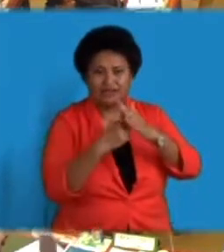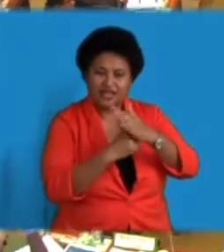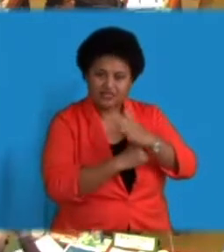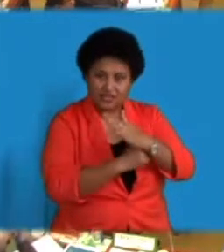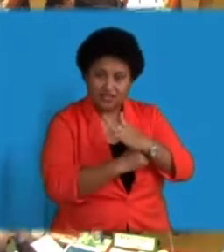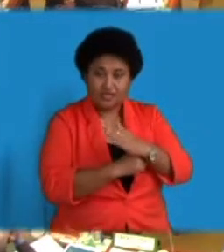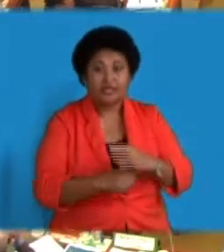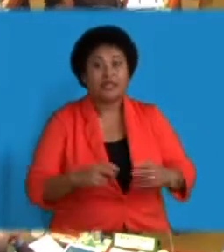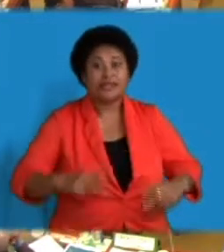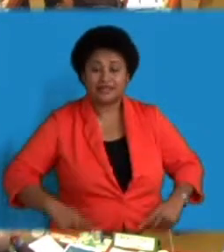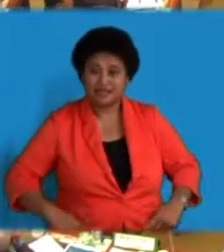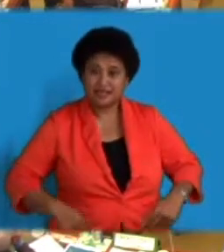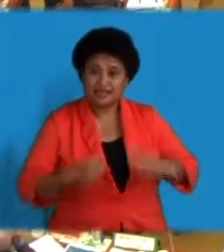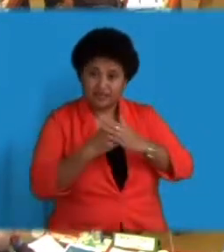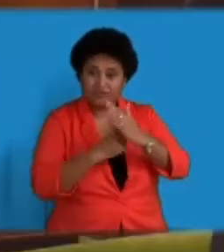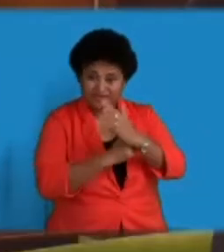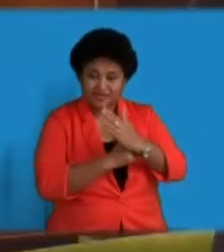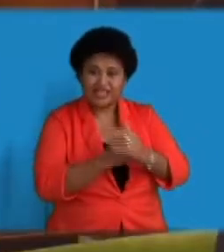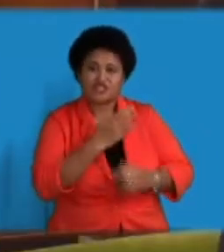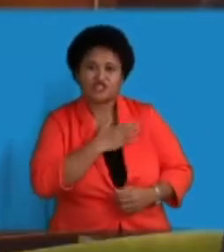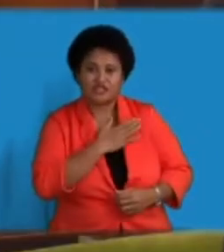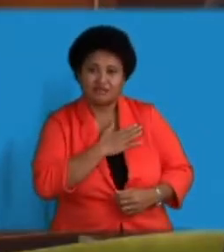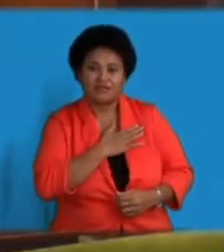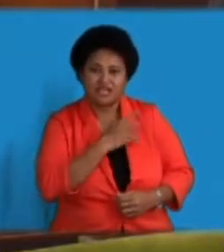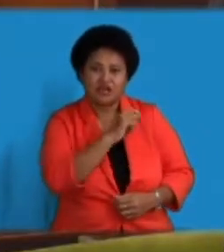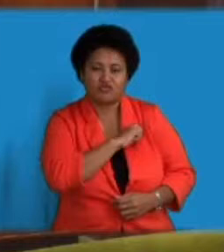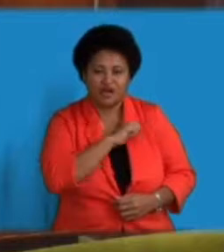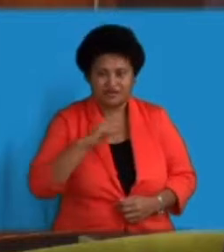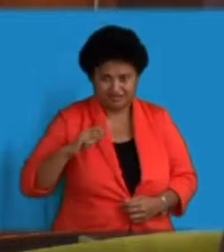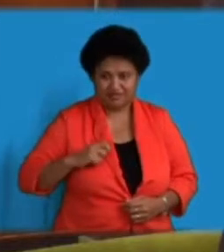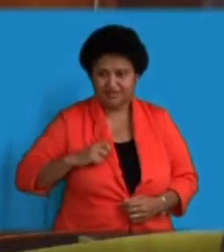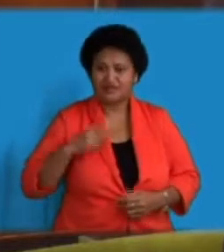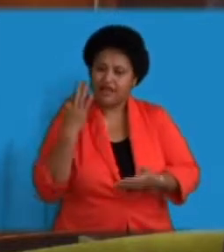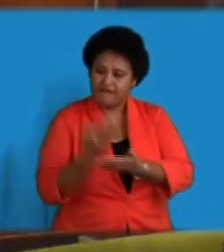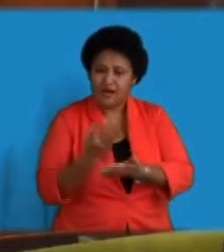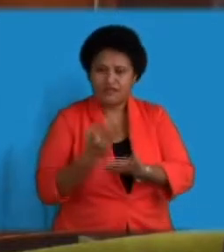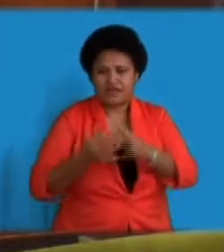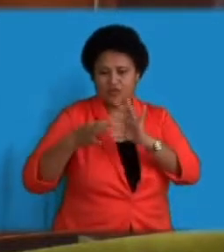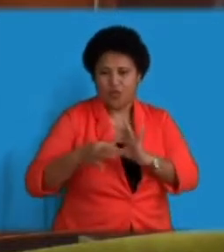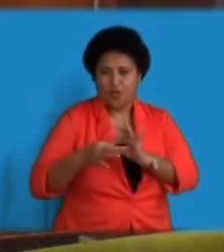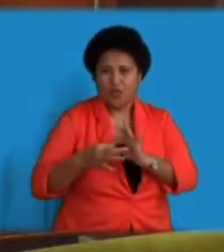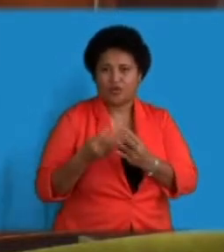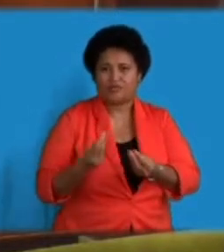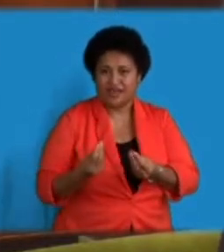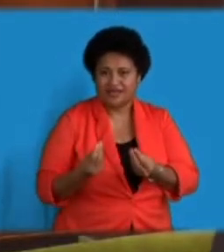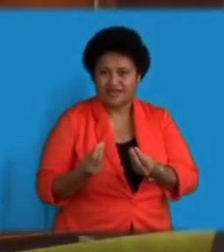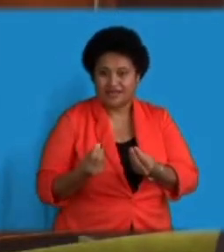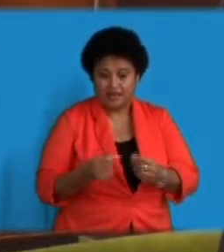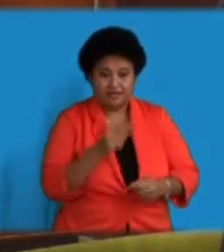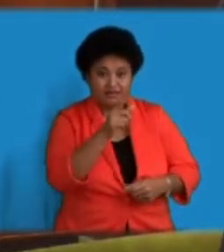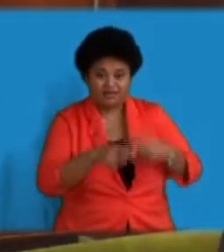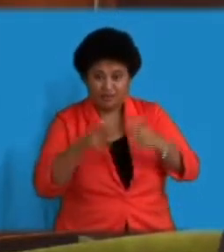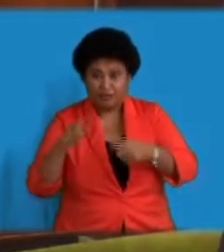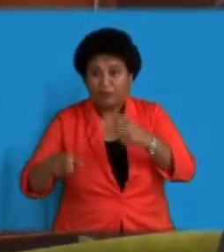Kidney Foundation is a charitable trust which raises its own funds from donations and charges are paid by the patients who undergo